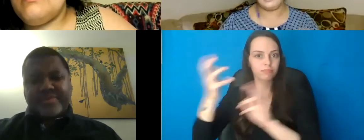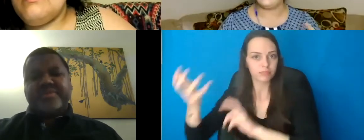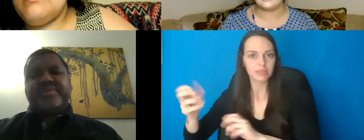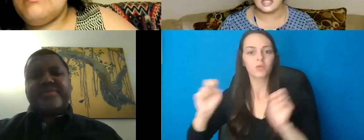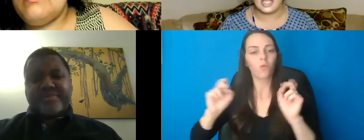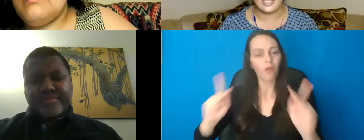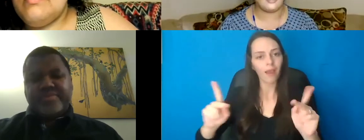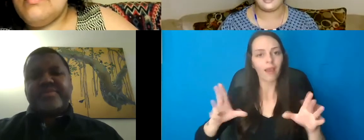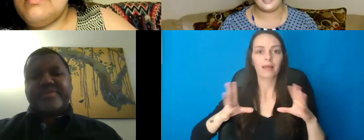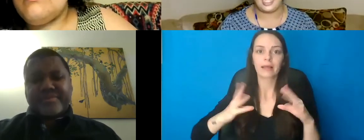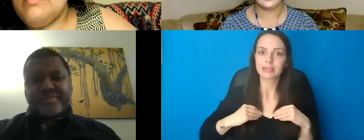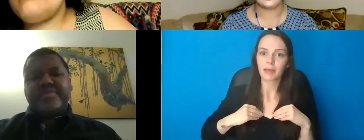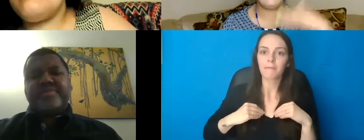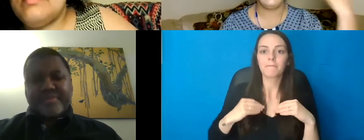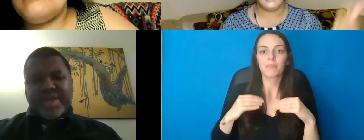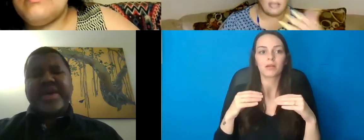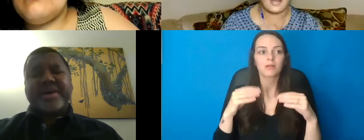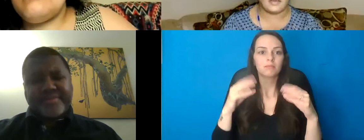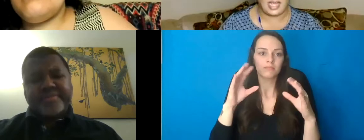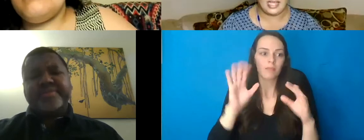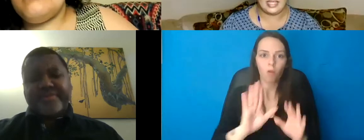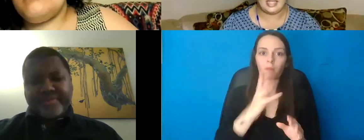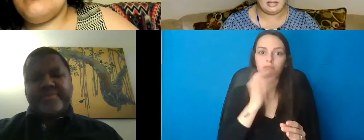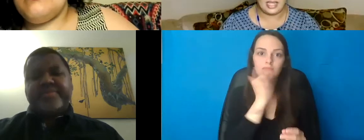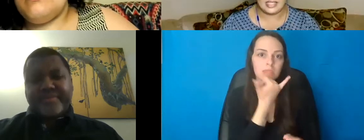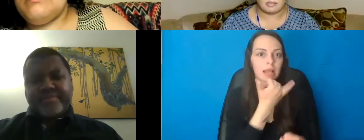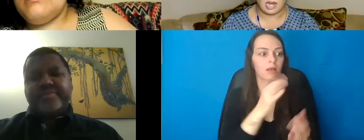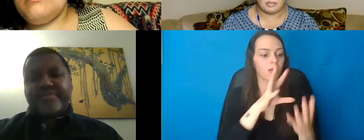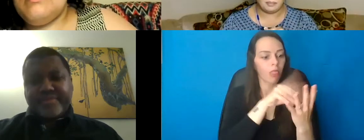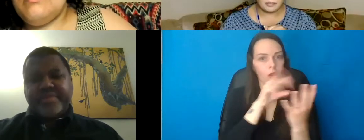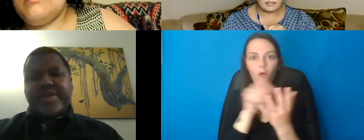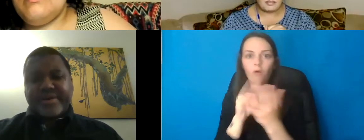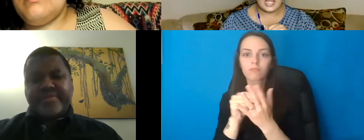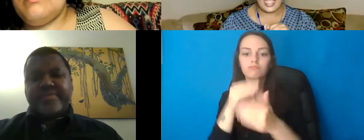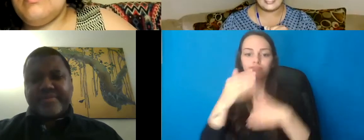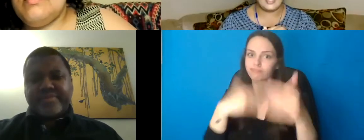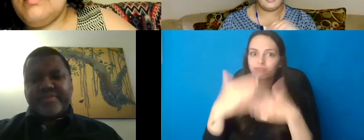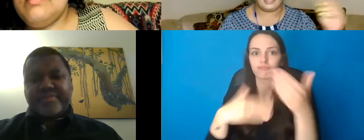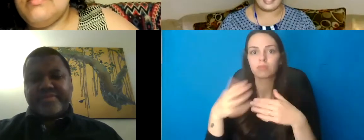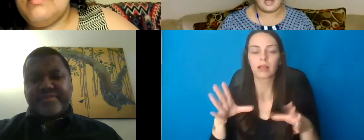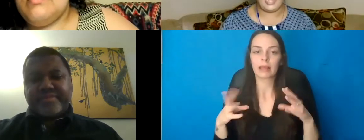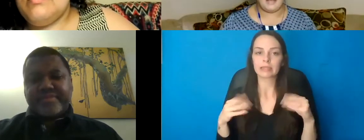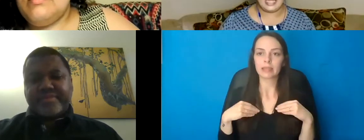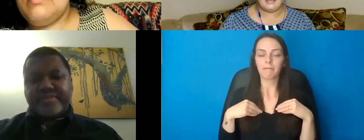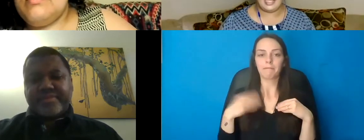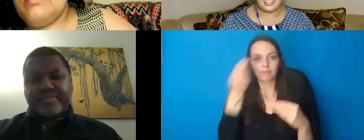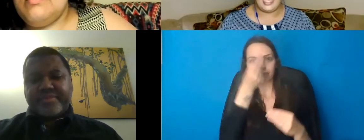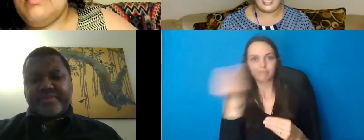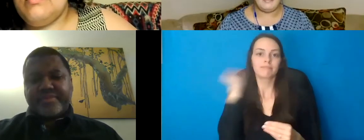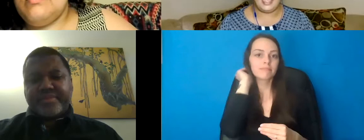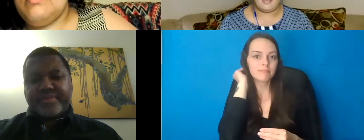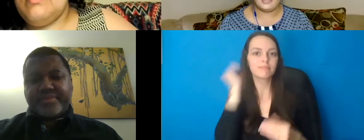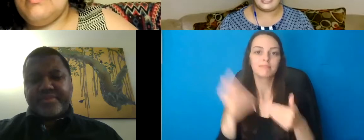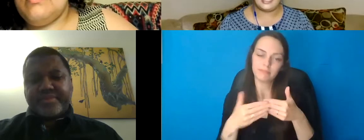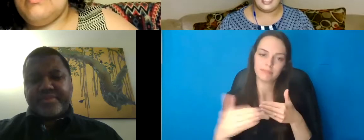then you're not learning, you're not educating yourself, and therein lies the problem. And with this COVID epidemic,